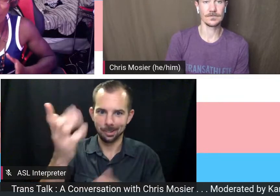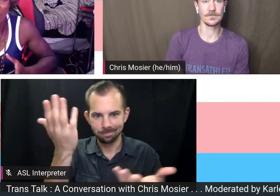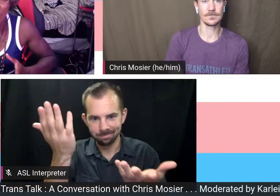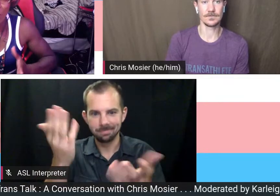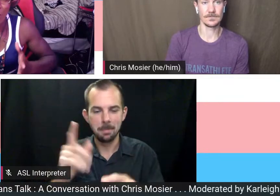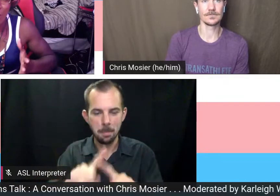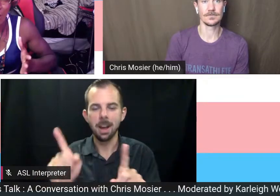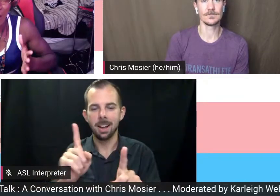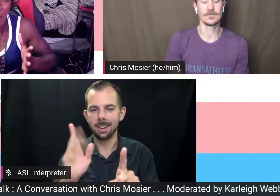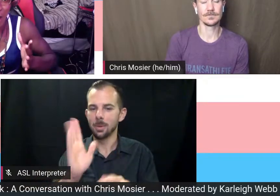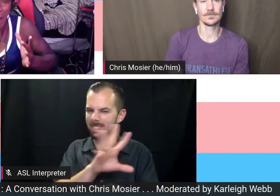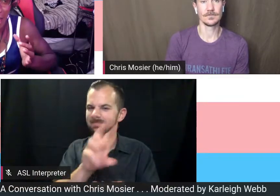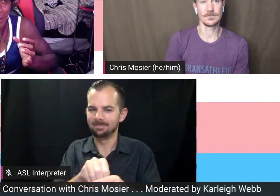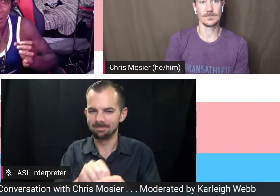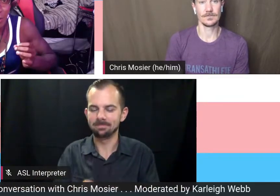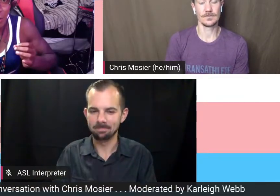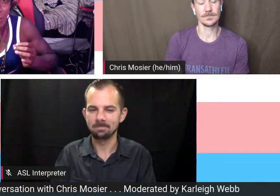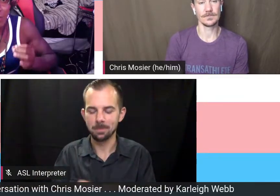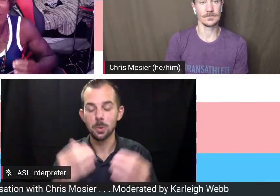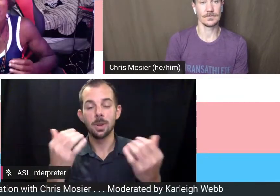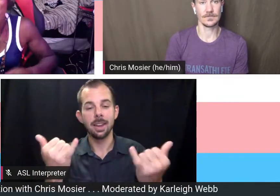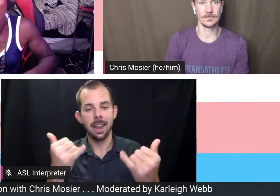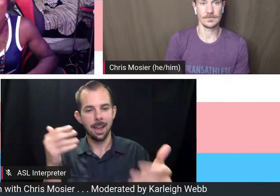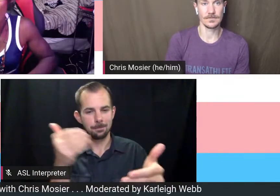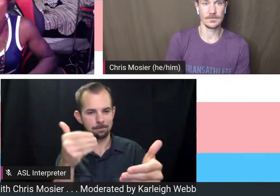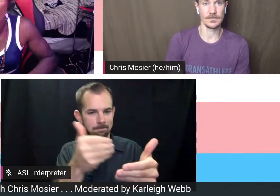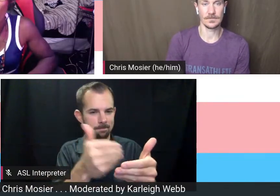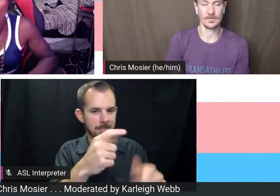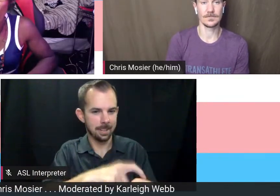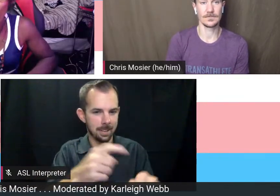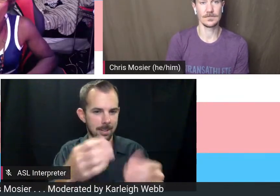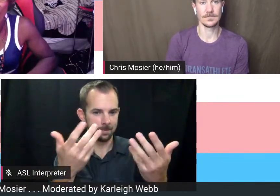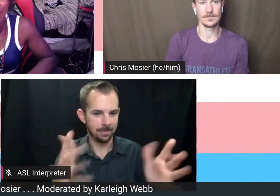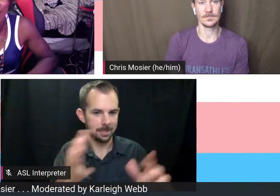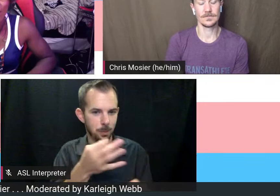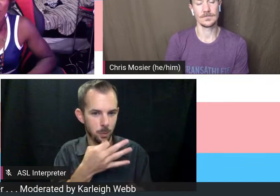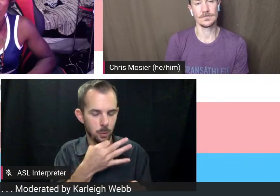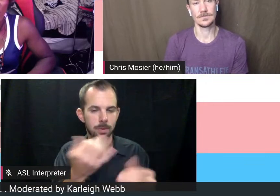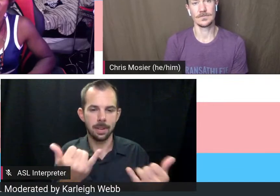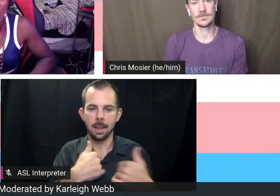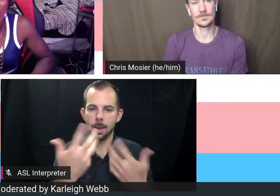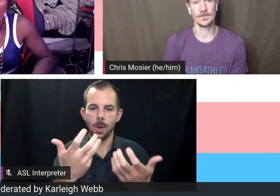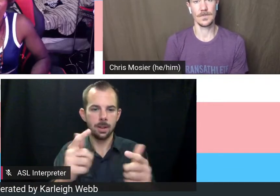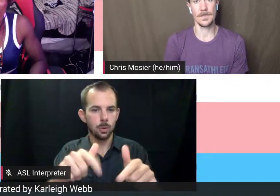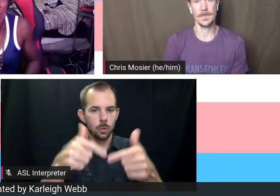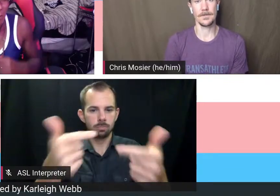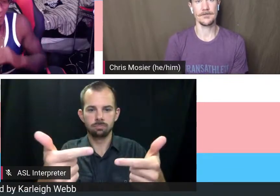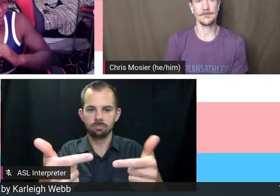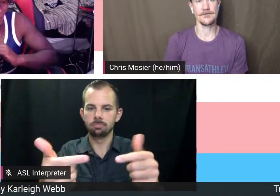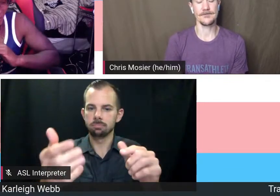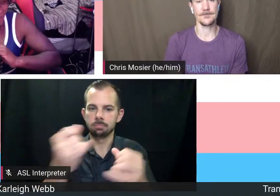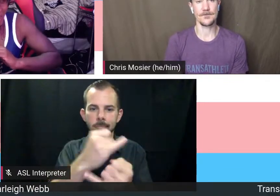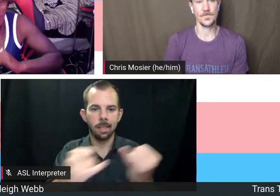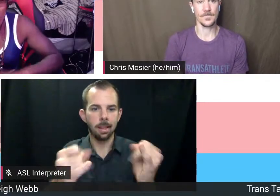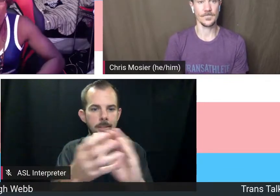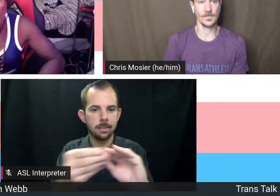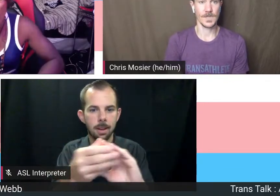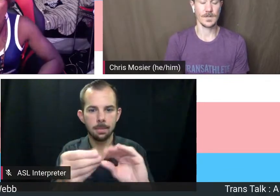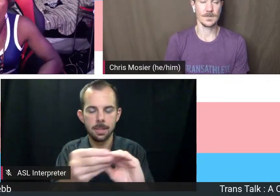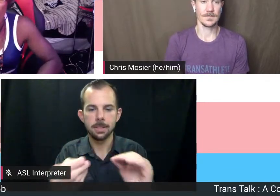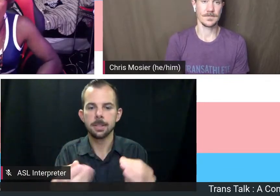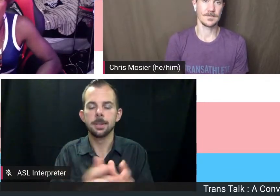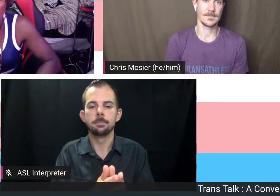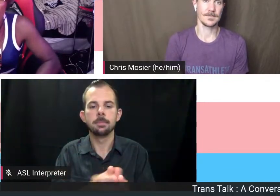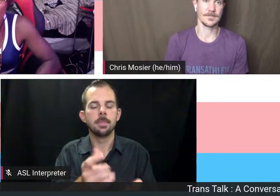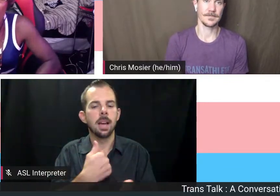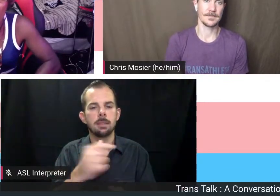of minutes. And with this in mind, what is among anything else, what's the